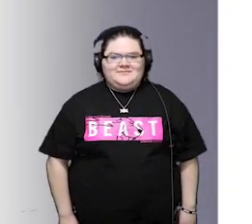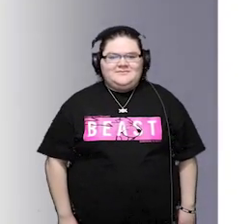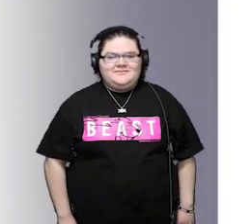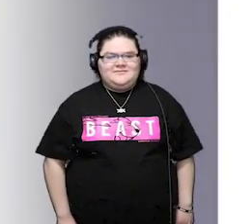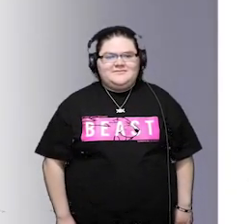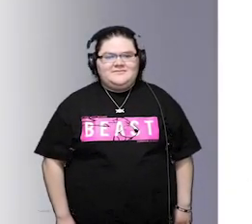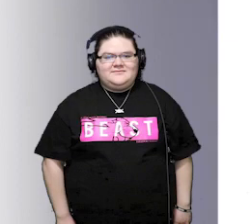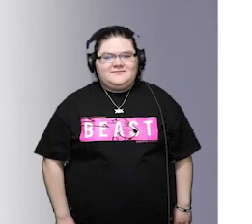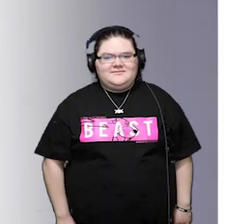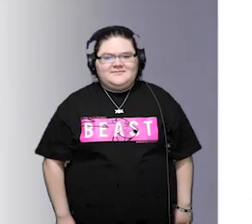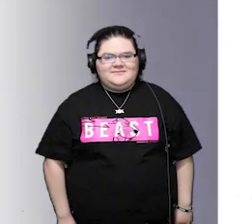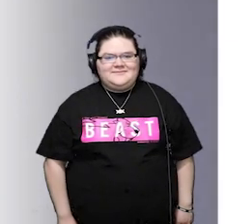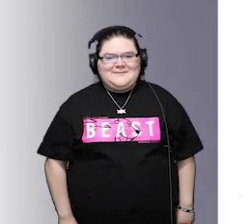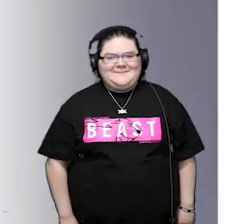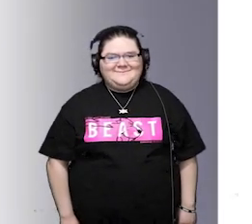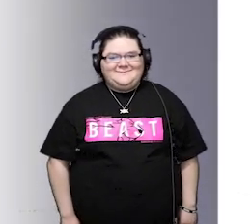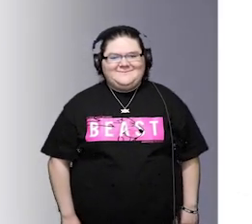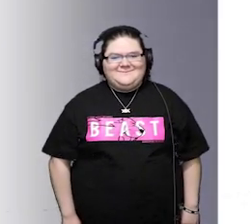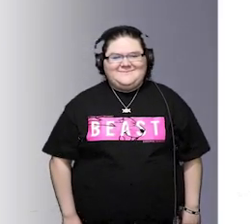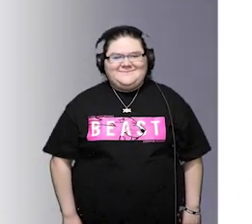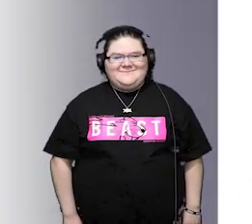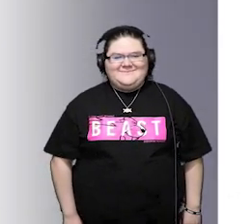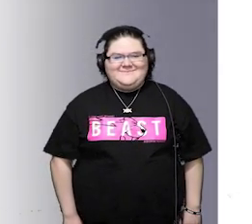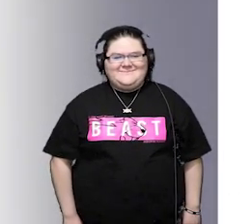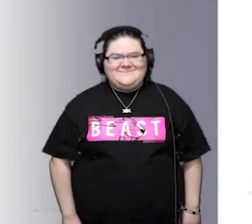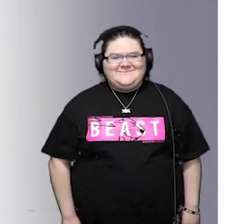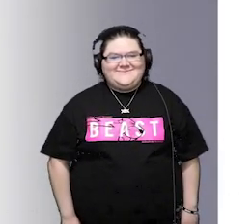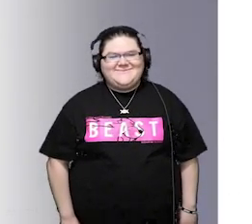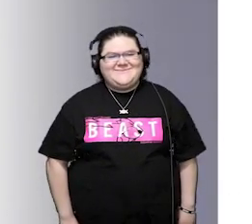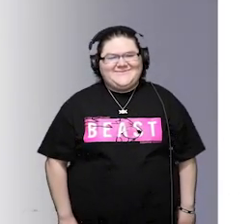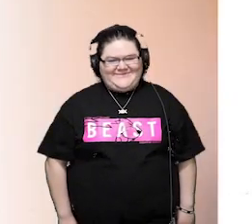in your arms, baby.